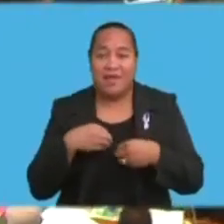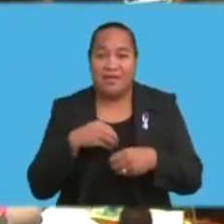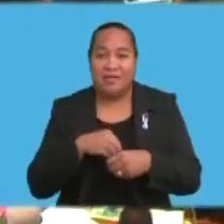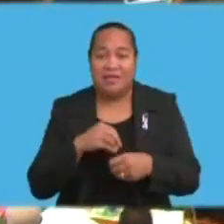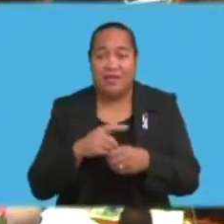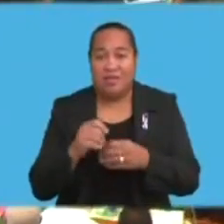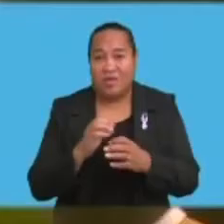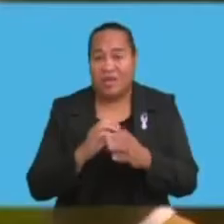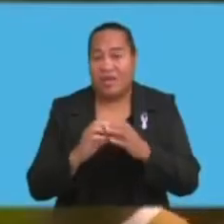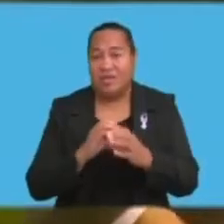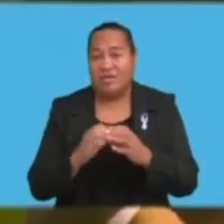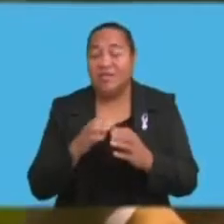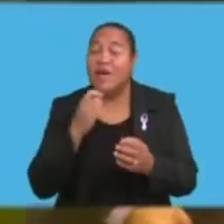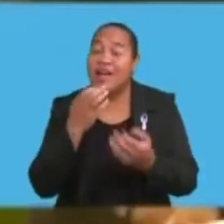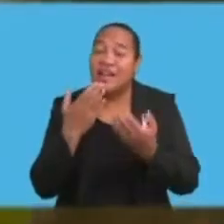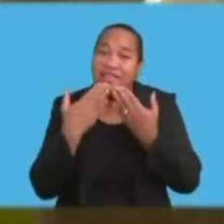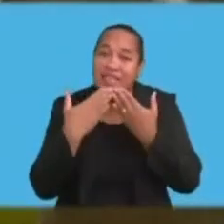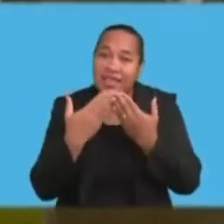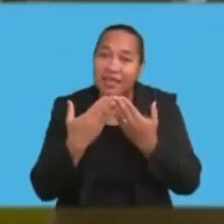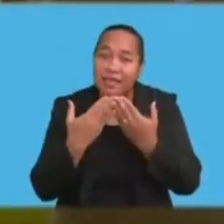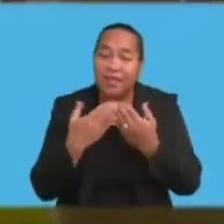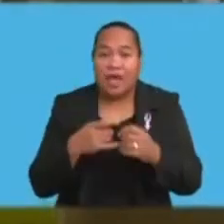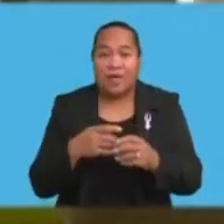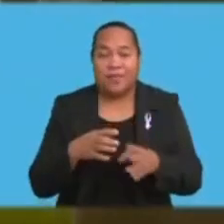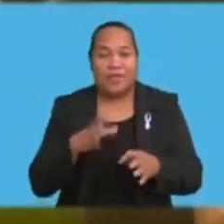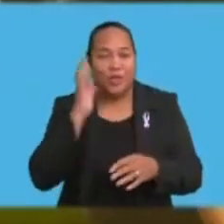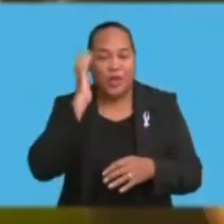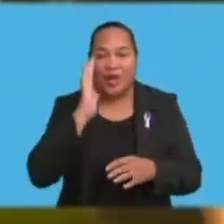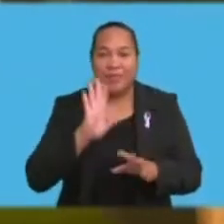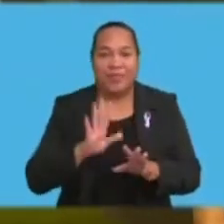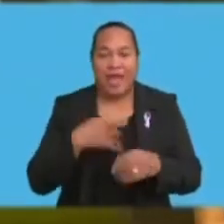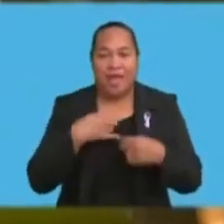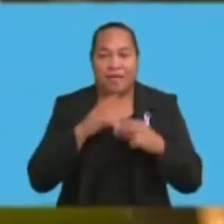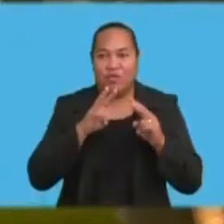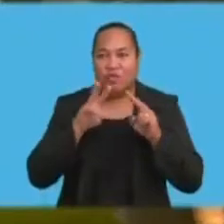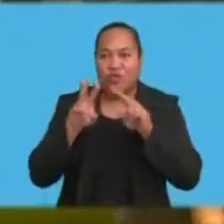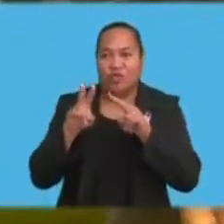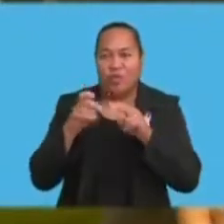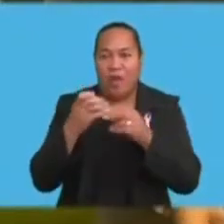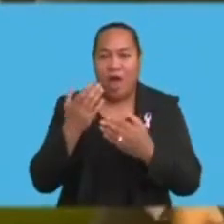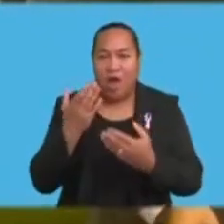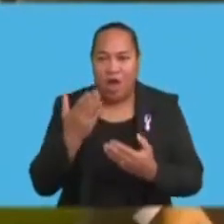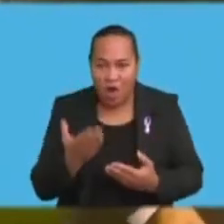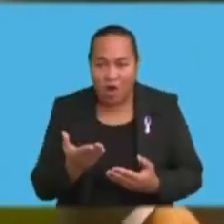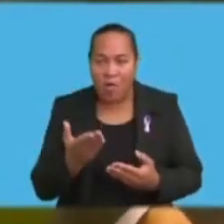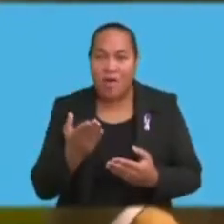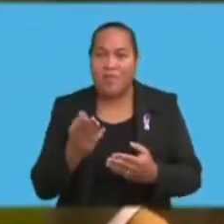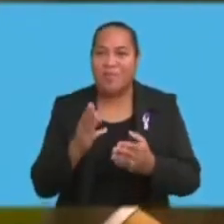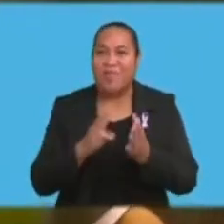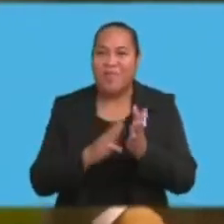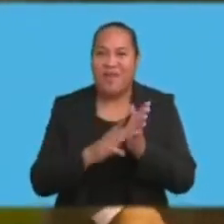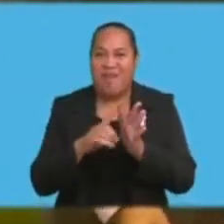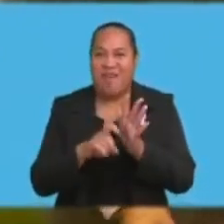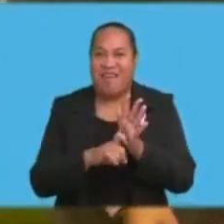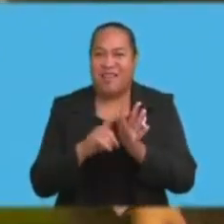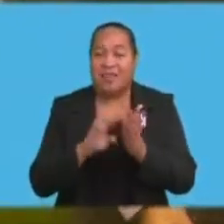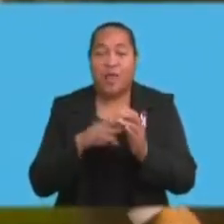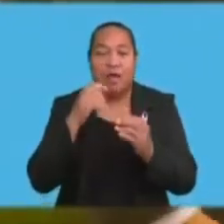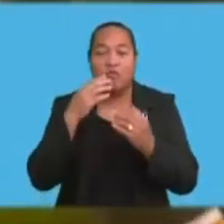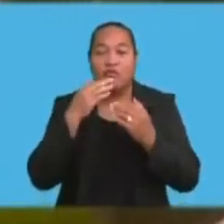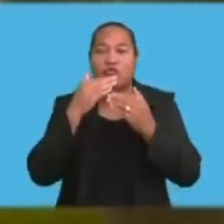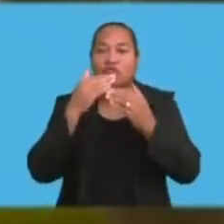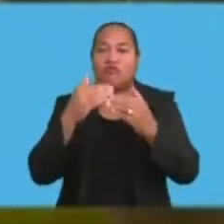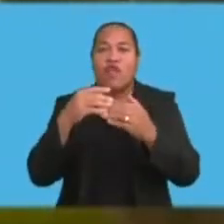Thank you, Madam Speaker. I'd like to thank the Honourable Member. Sorry, I looked where Honourable Samisoni was sitting. Sort of moved to the third row.